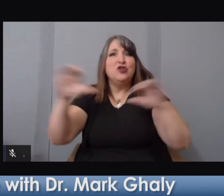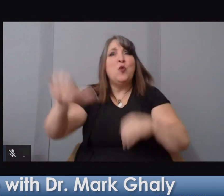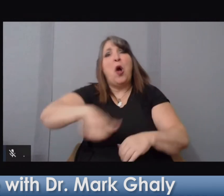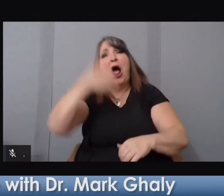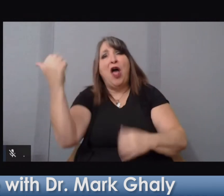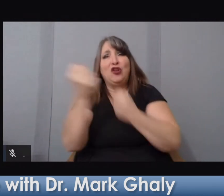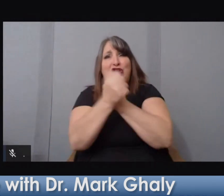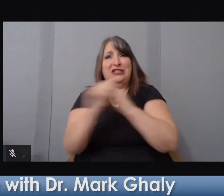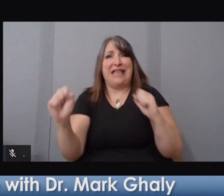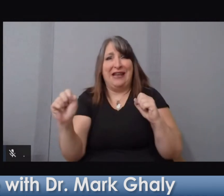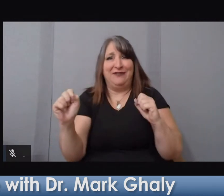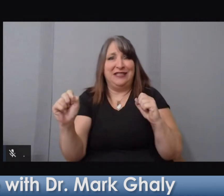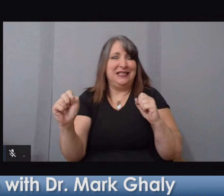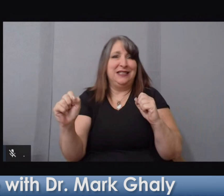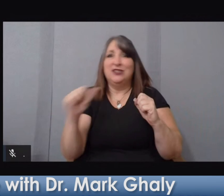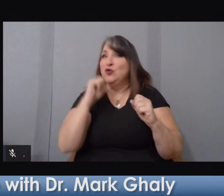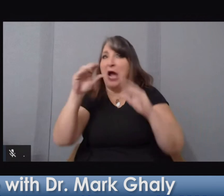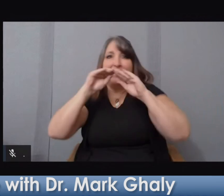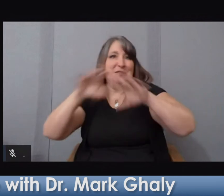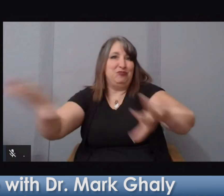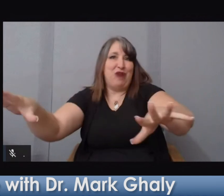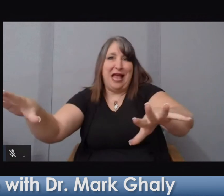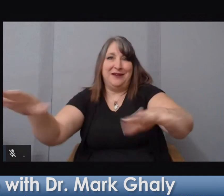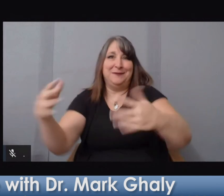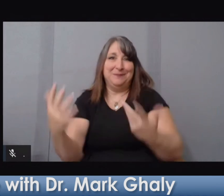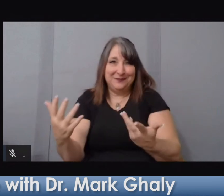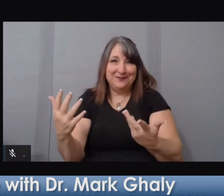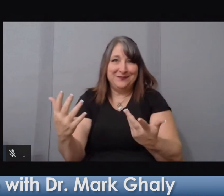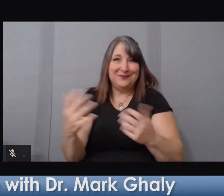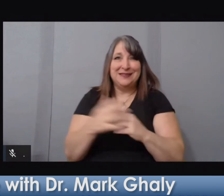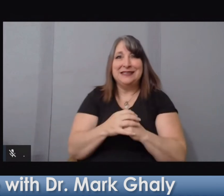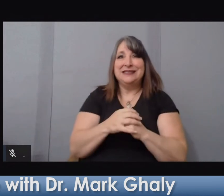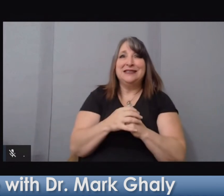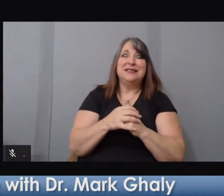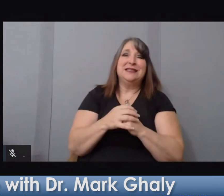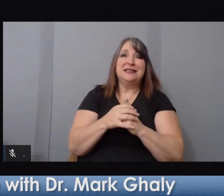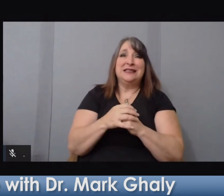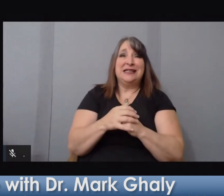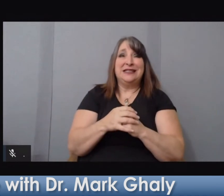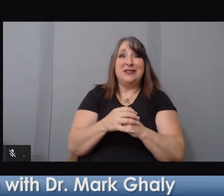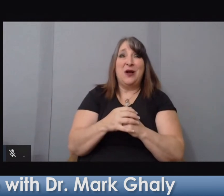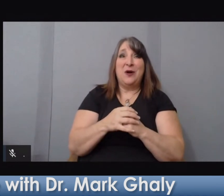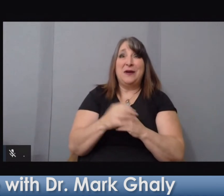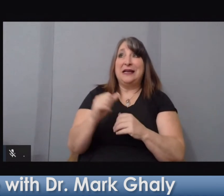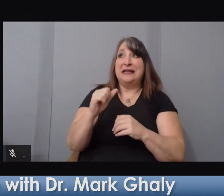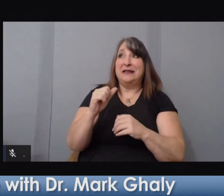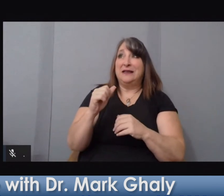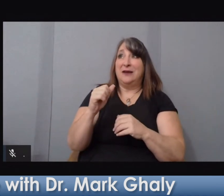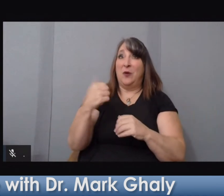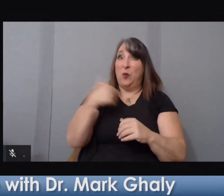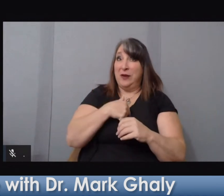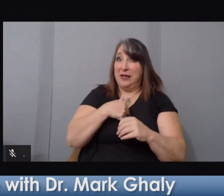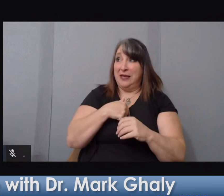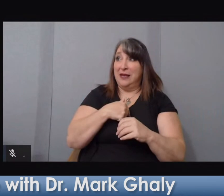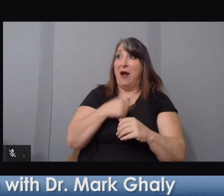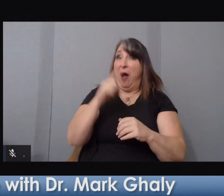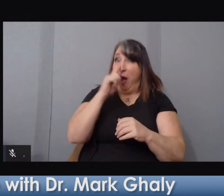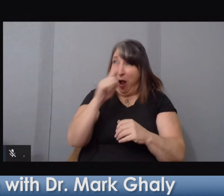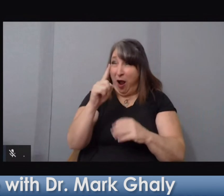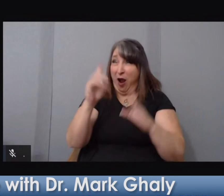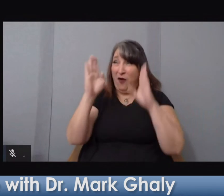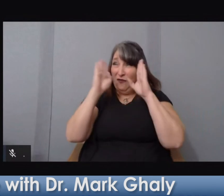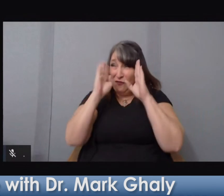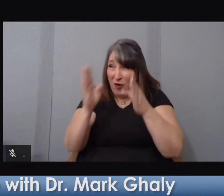I in no way want to give the impression because it isn't done. It is now just being focused on even more. And as